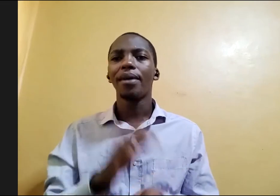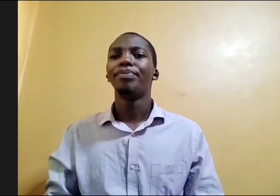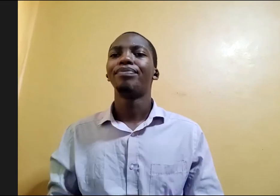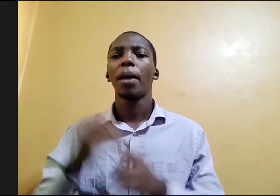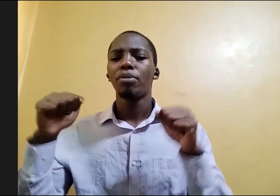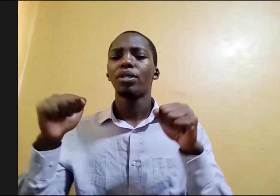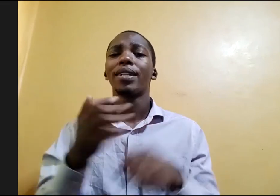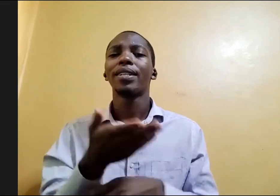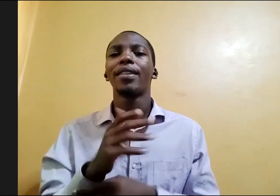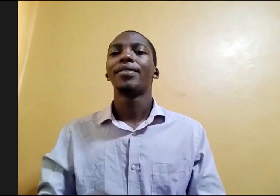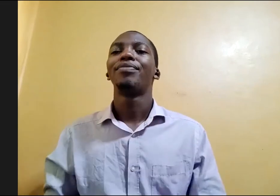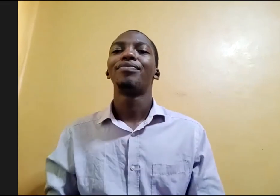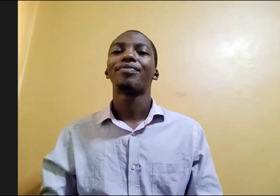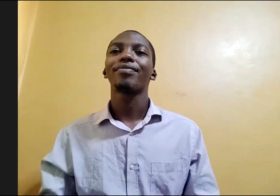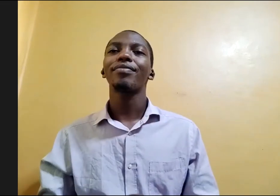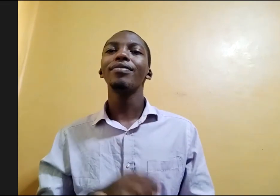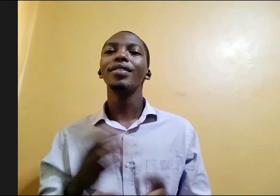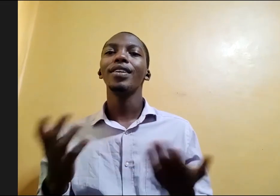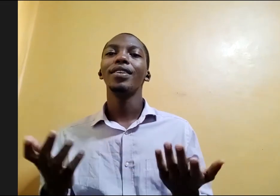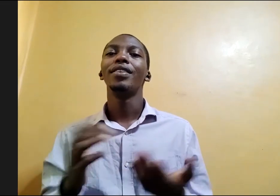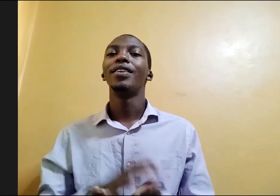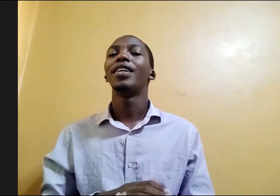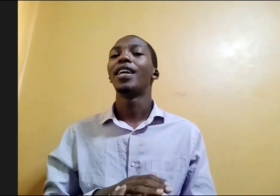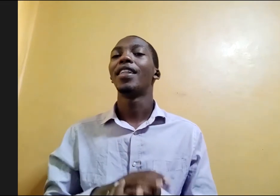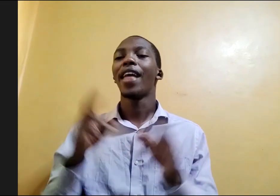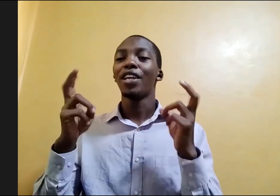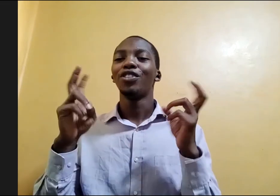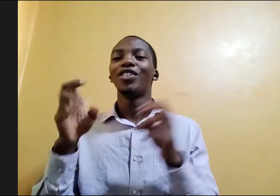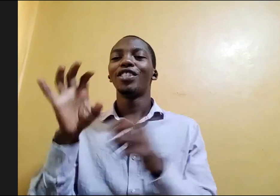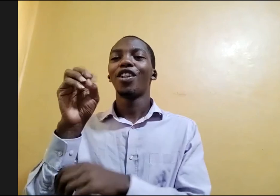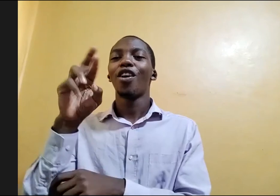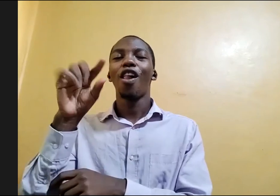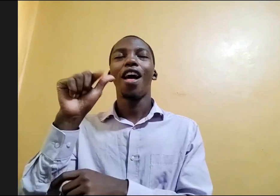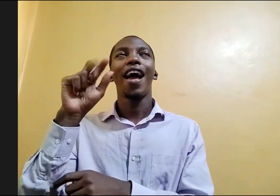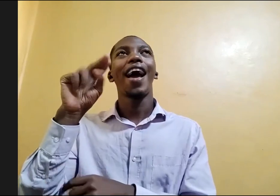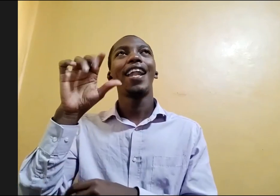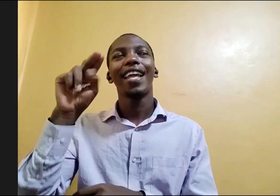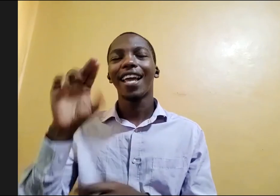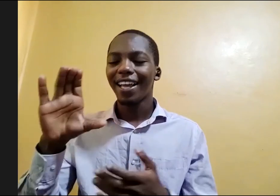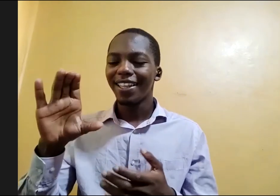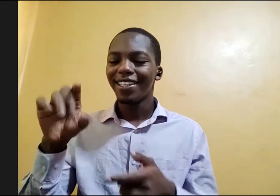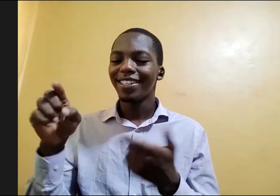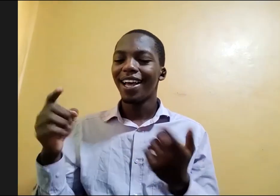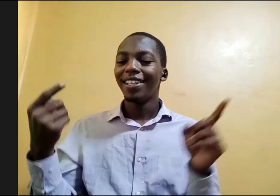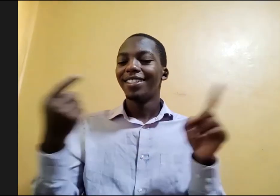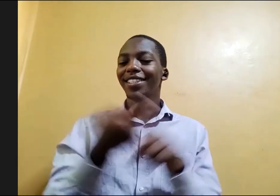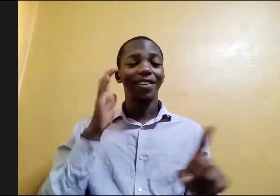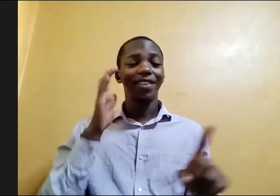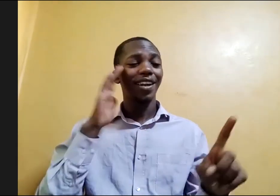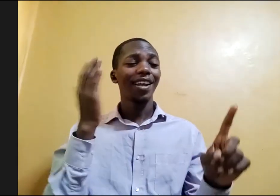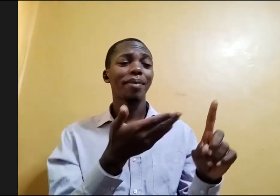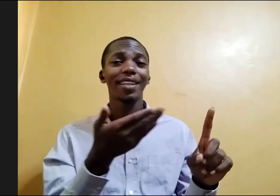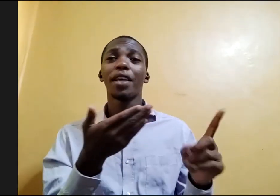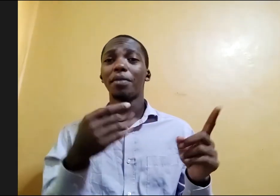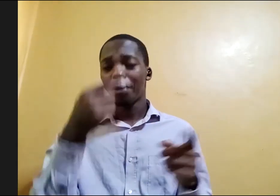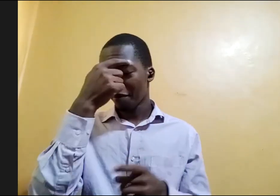Ethylene is an issue since 20 years in organic and with different aspects, because we